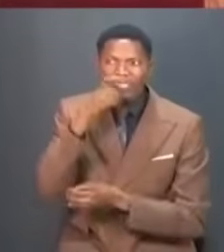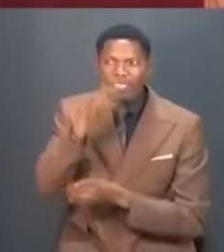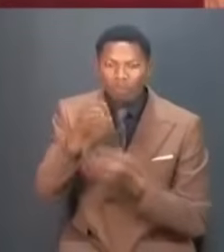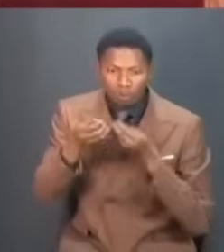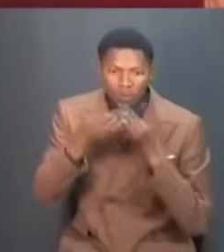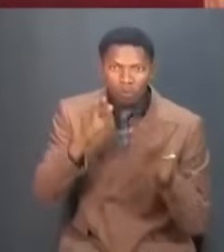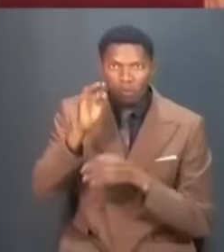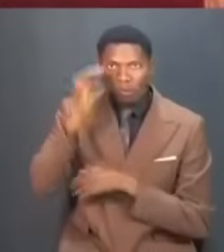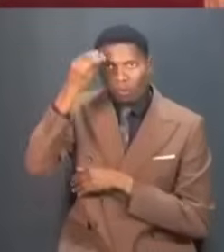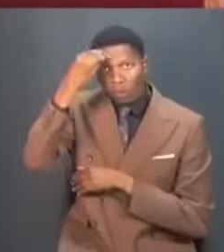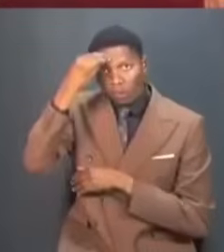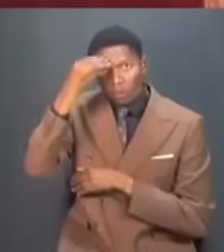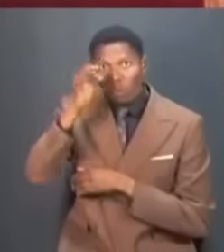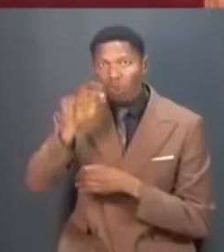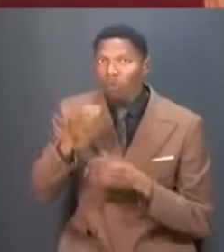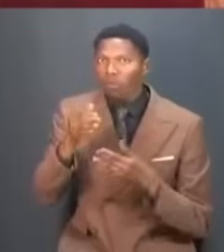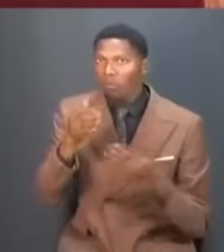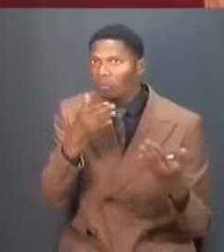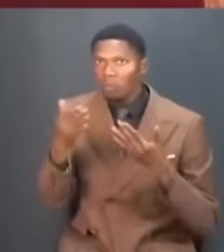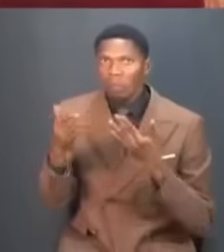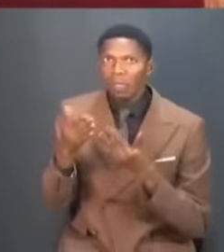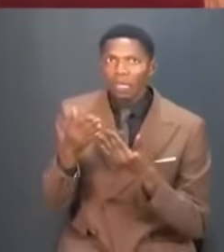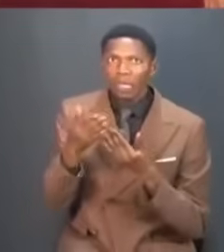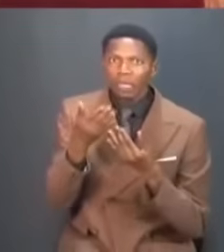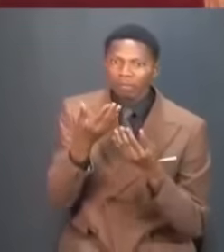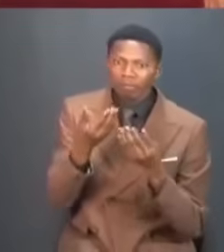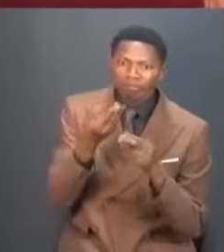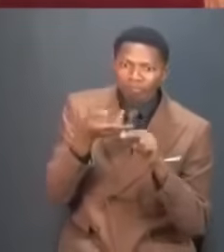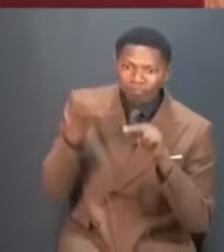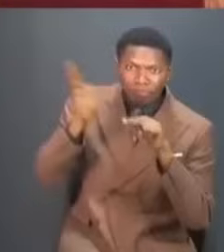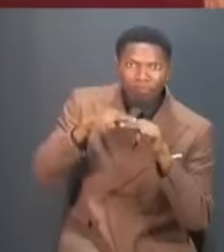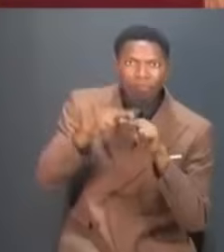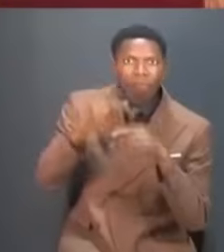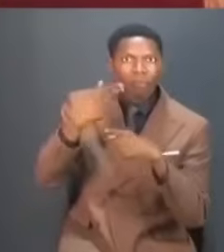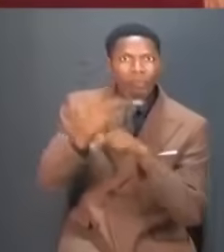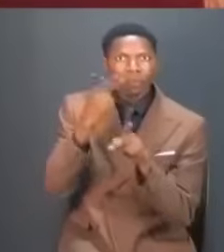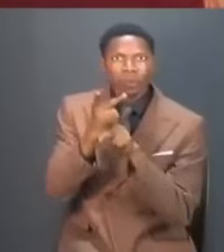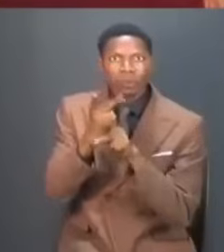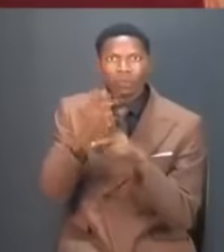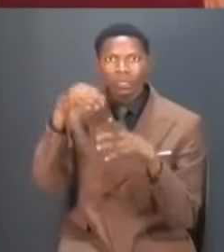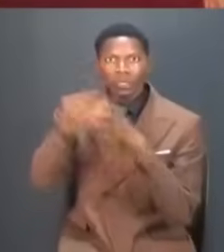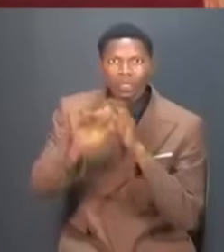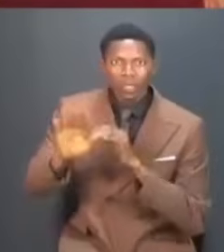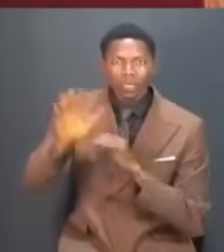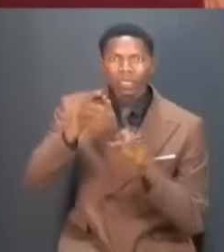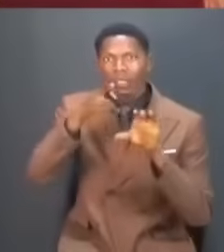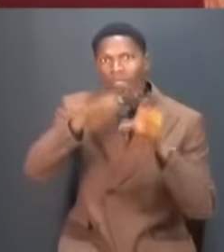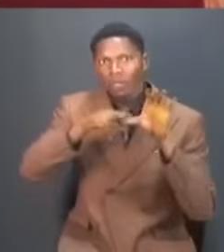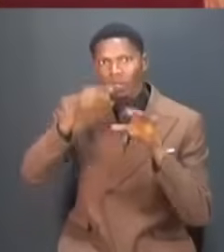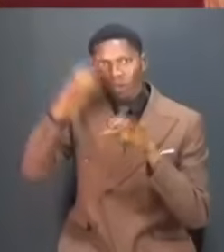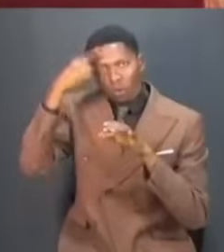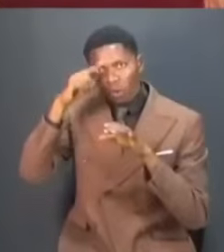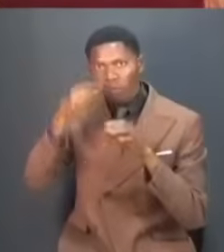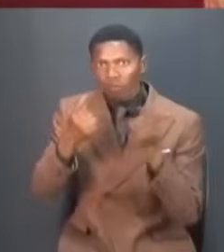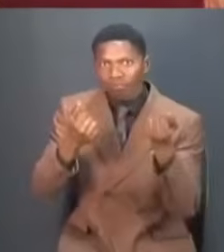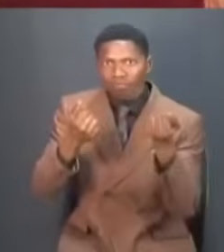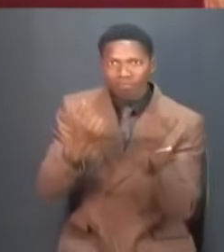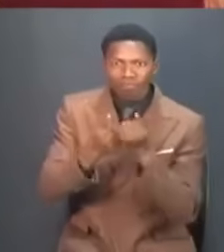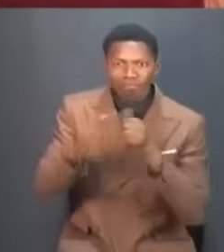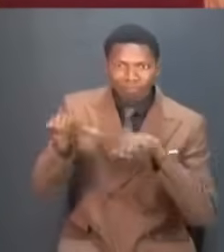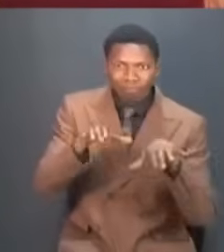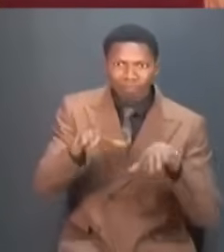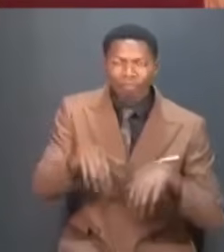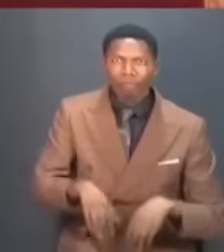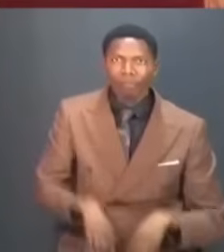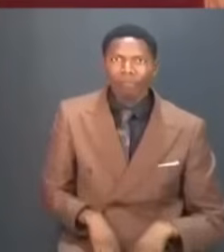buffer stock of any excess produce occurring in their regions for immediate mop-up action. Mr.